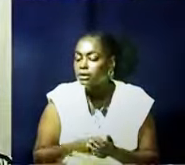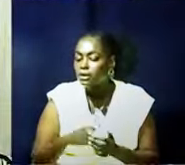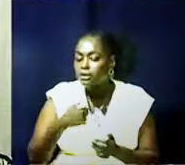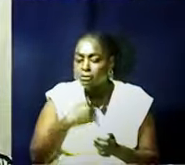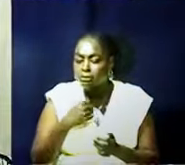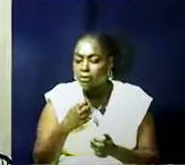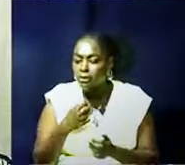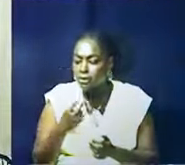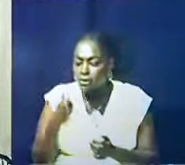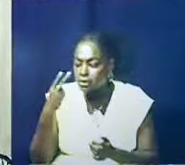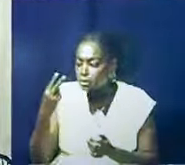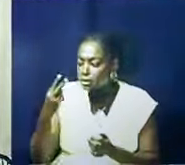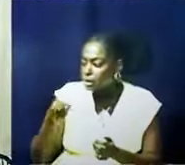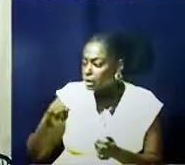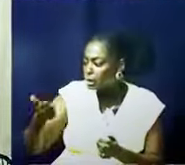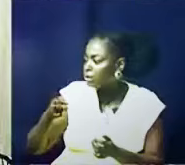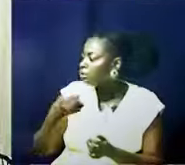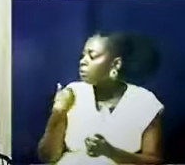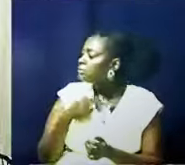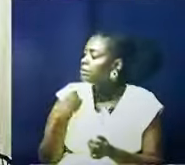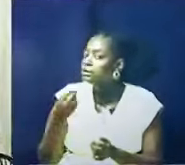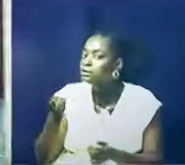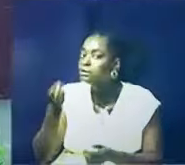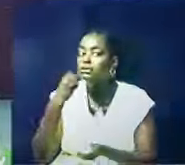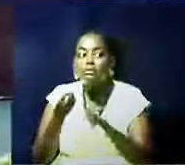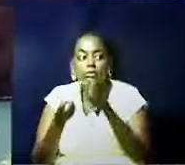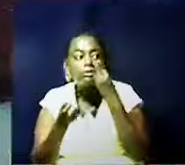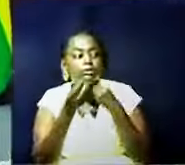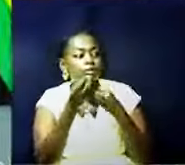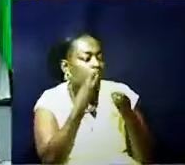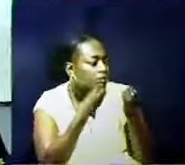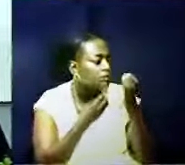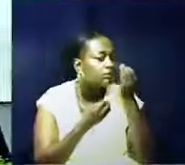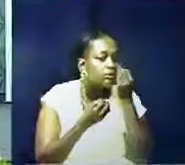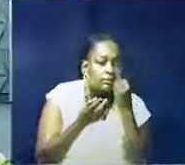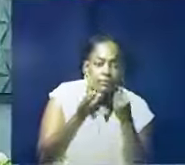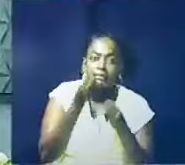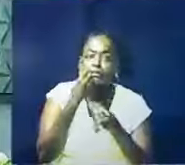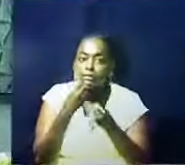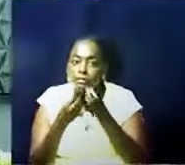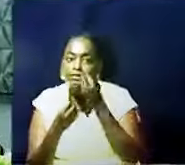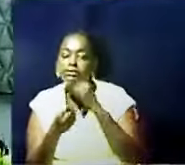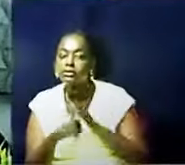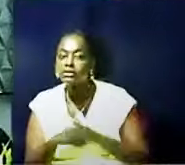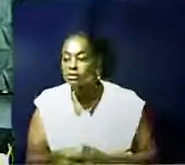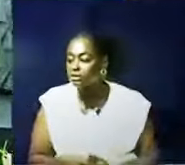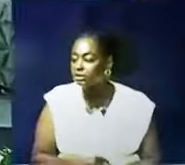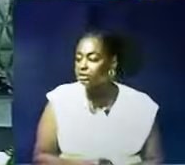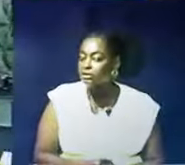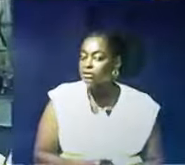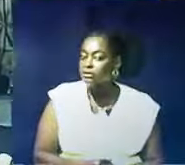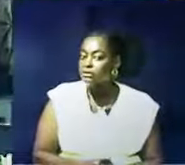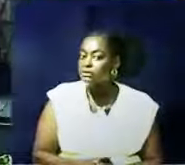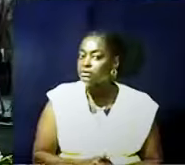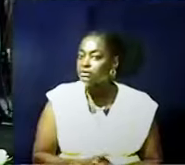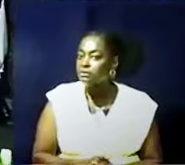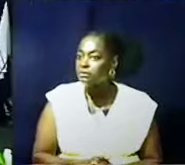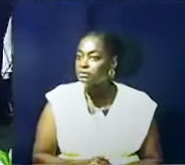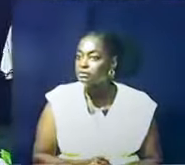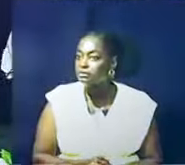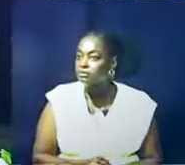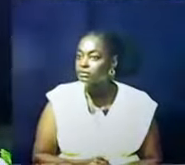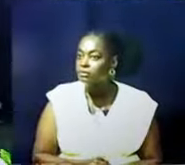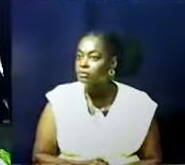eating. Now you see, and our pastor now, you go to your home and say, "We are best sabbat." I feel me who said, "I saw for you be